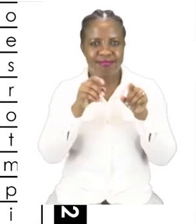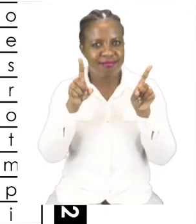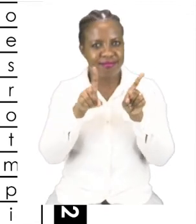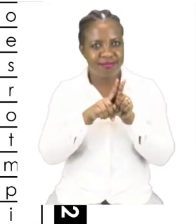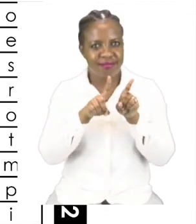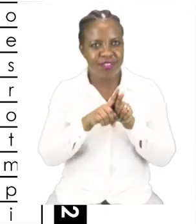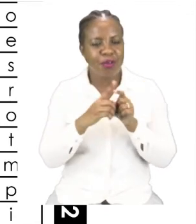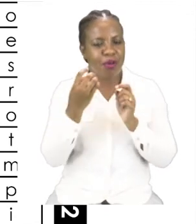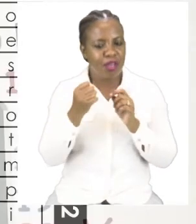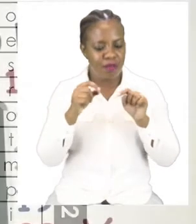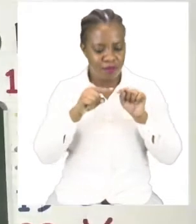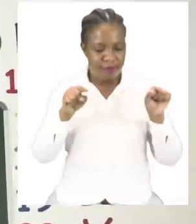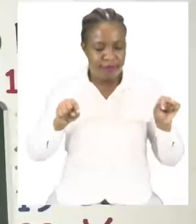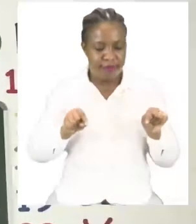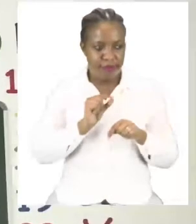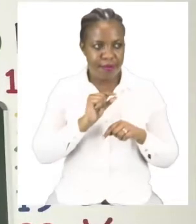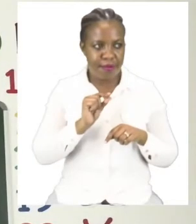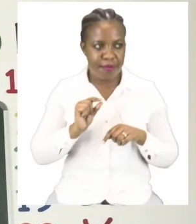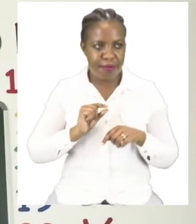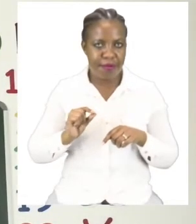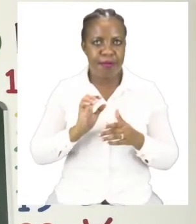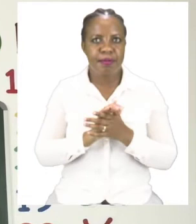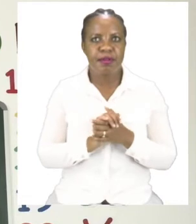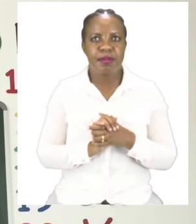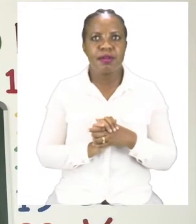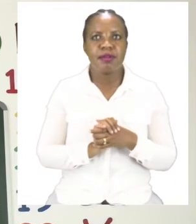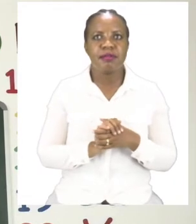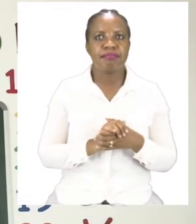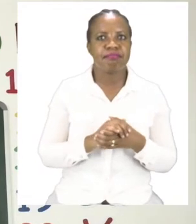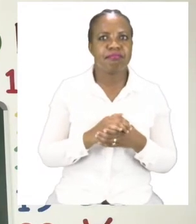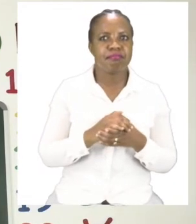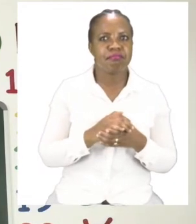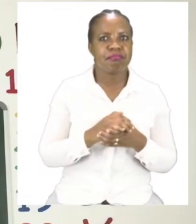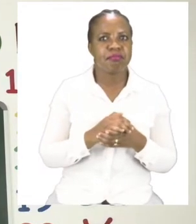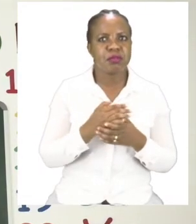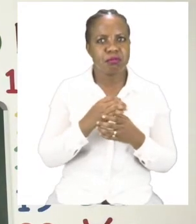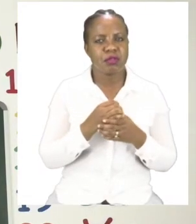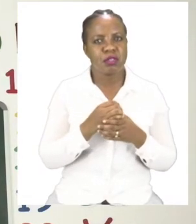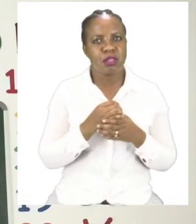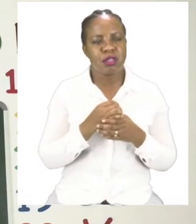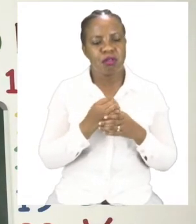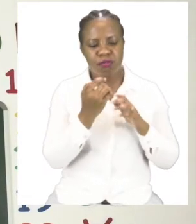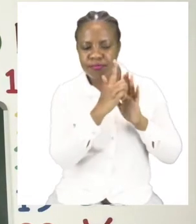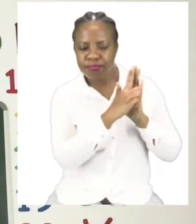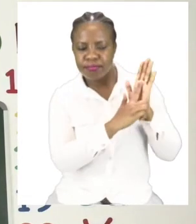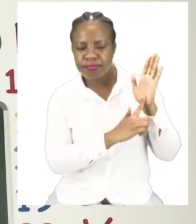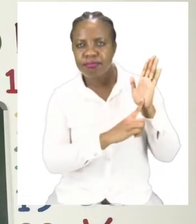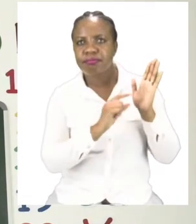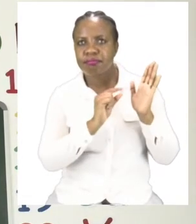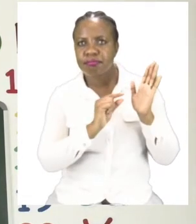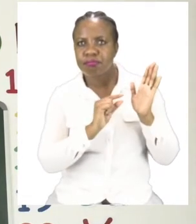box. Now, we are going to be looking for any of these words. But we're going to start from the